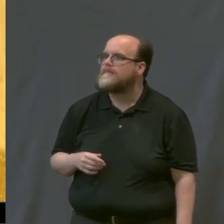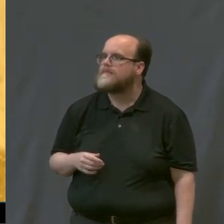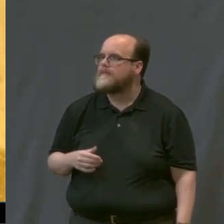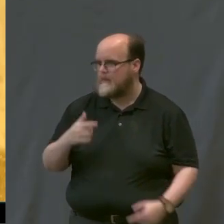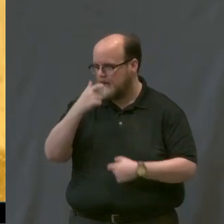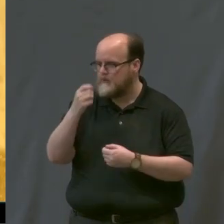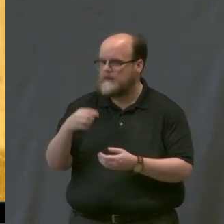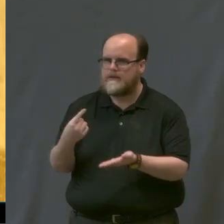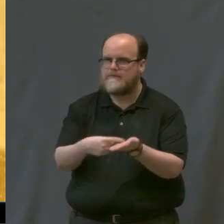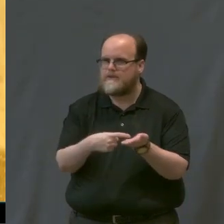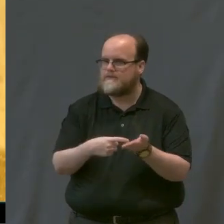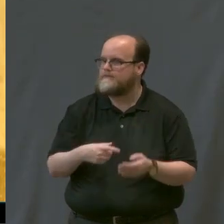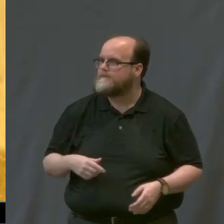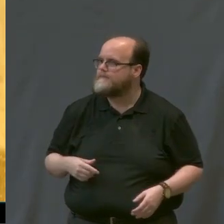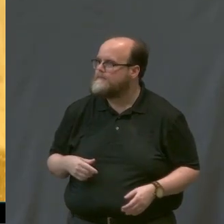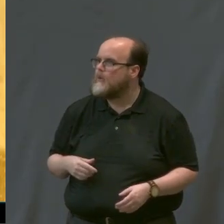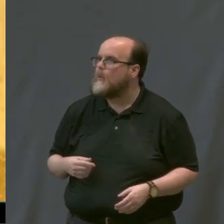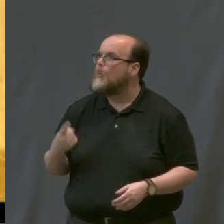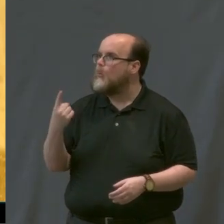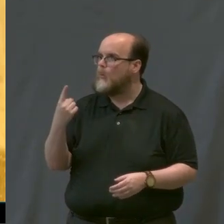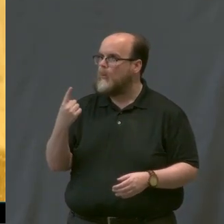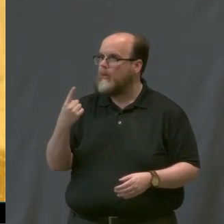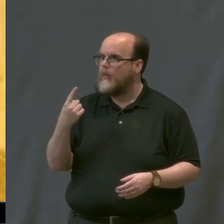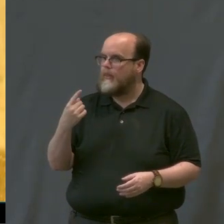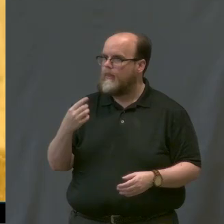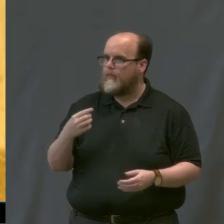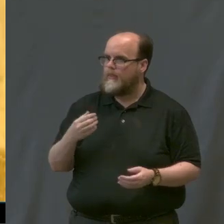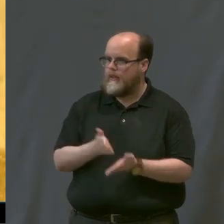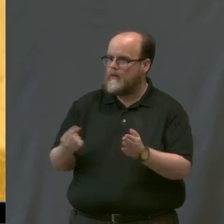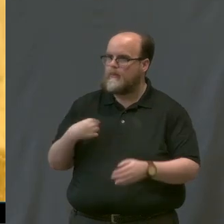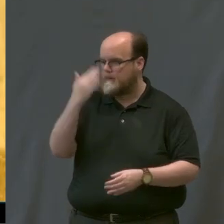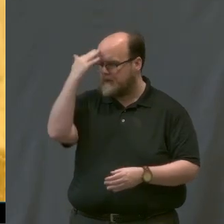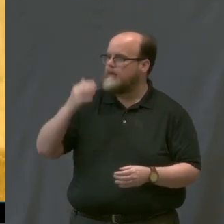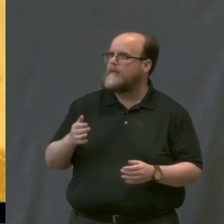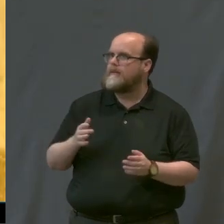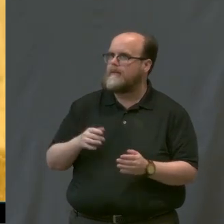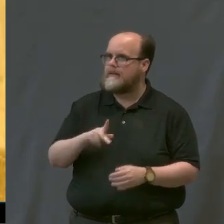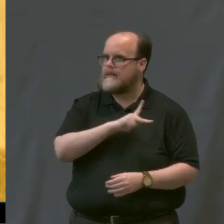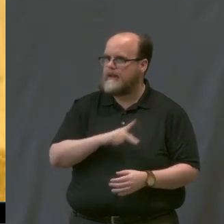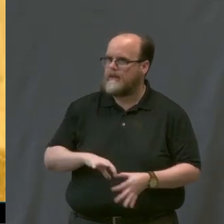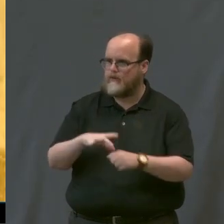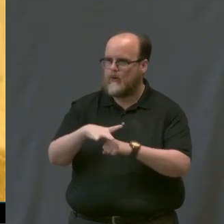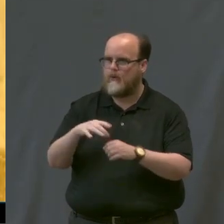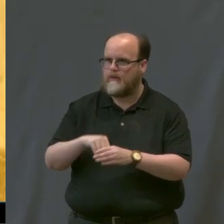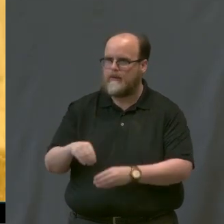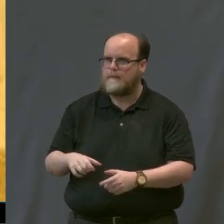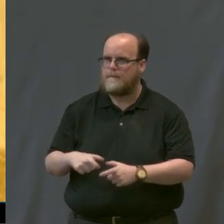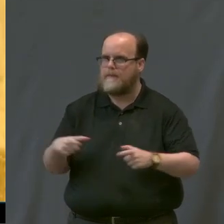Interesting discussion. One thing's for sure, the kings of the earth are in big